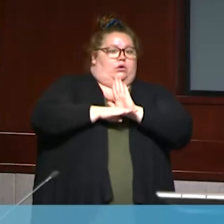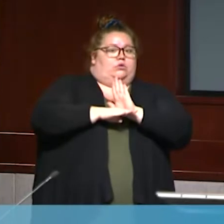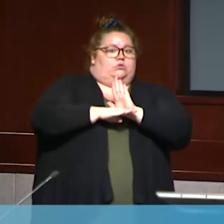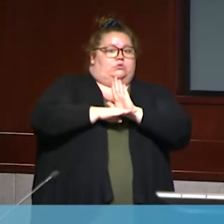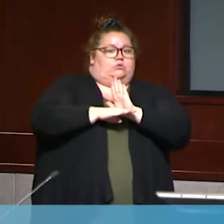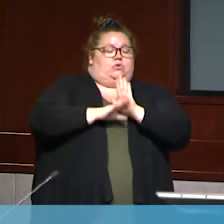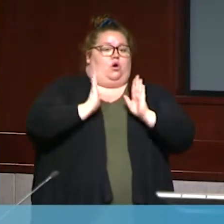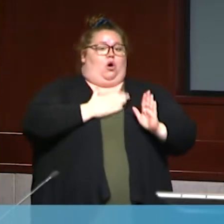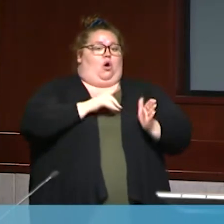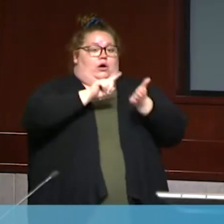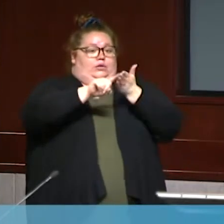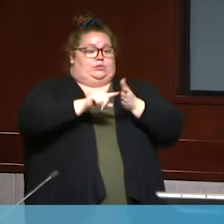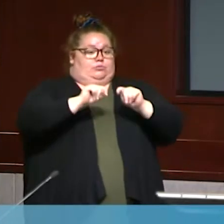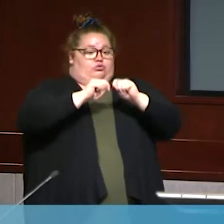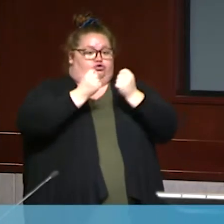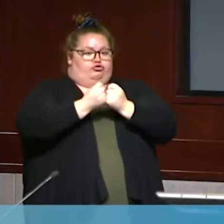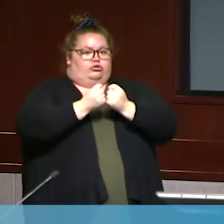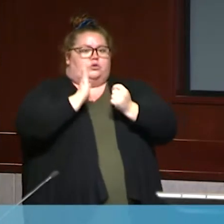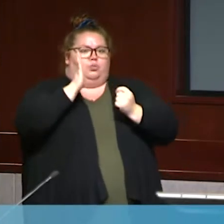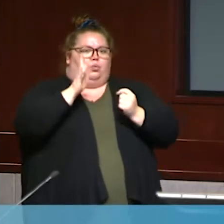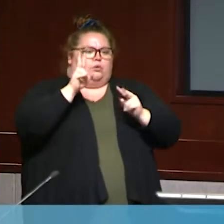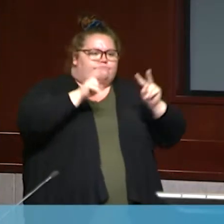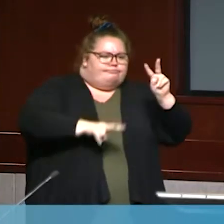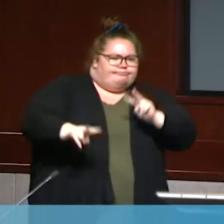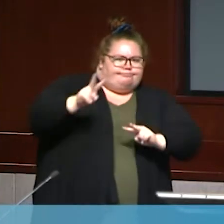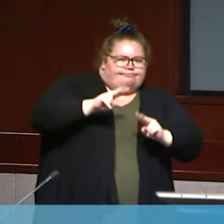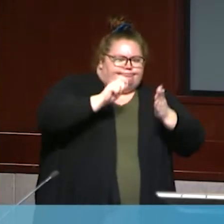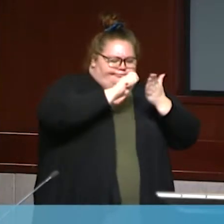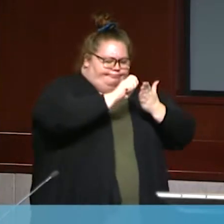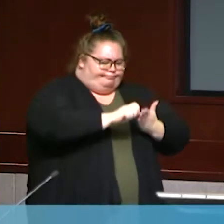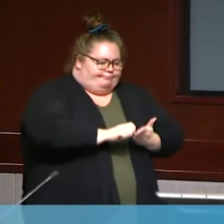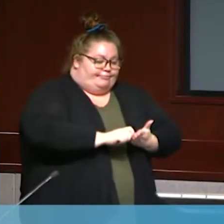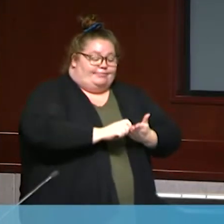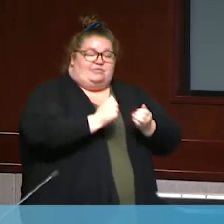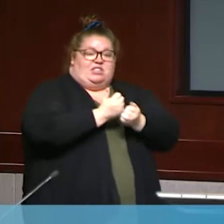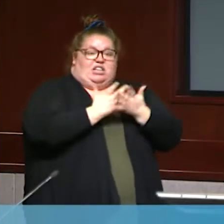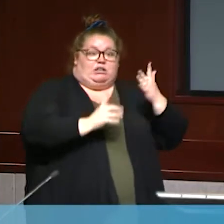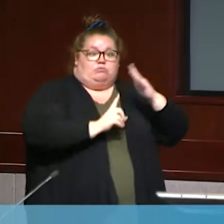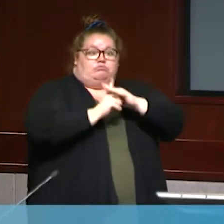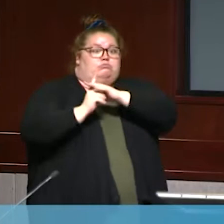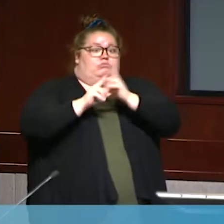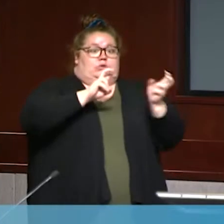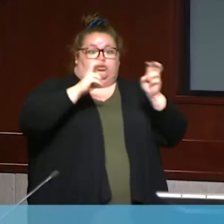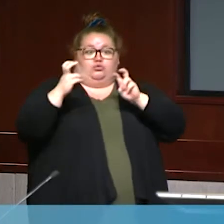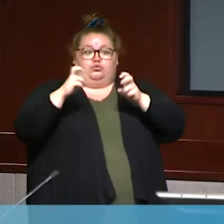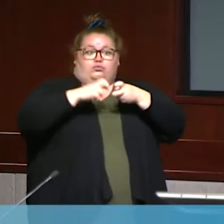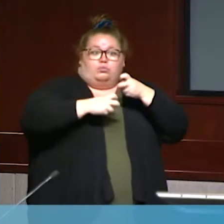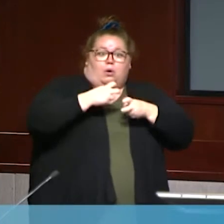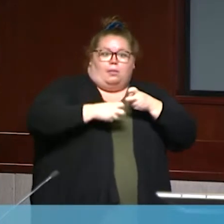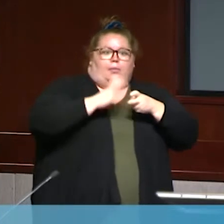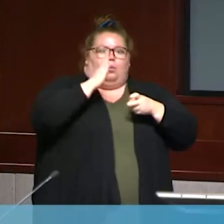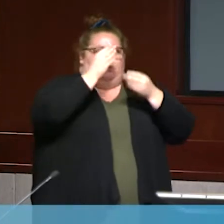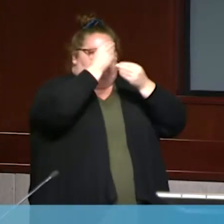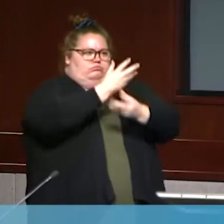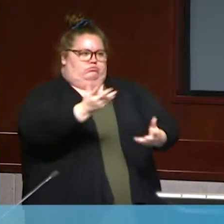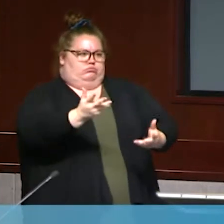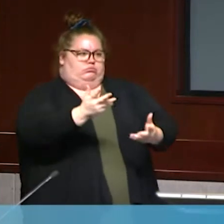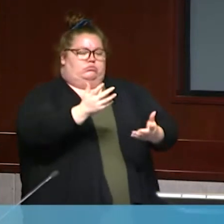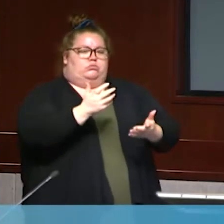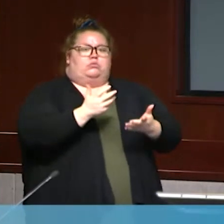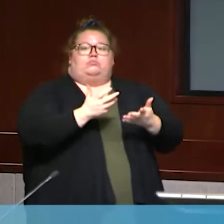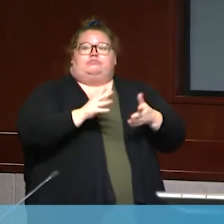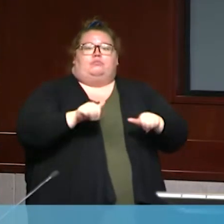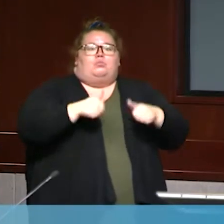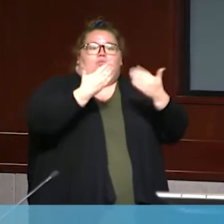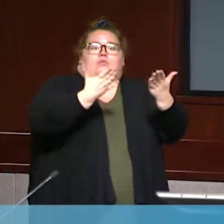we find issues that are of concern, we will advise the facility. We will provide support to help them meet the